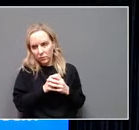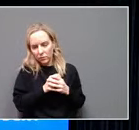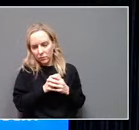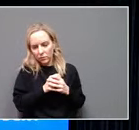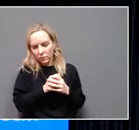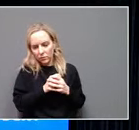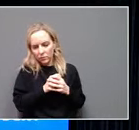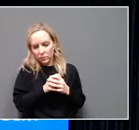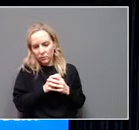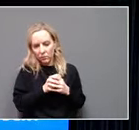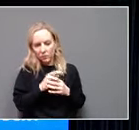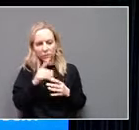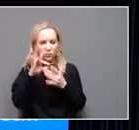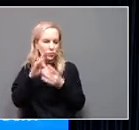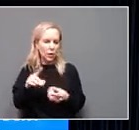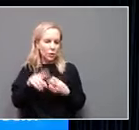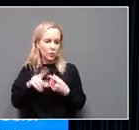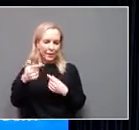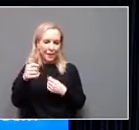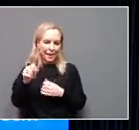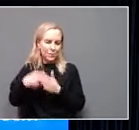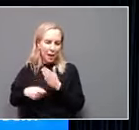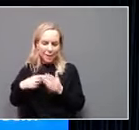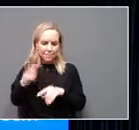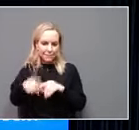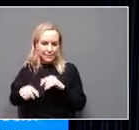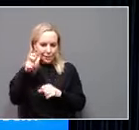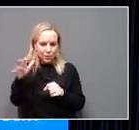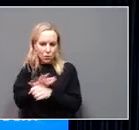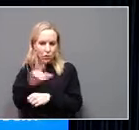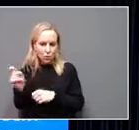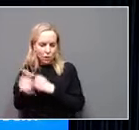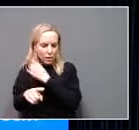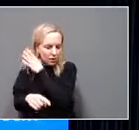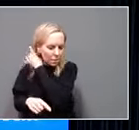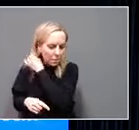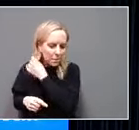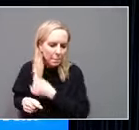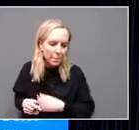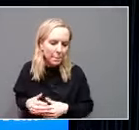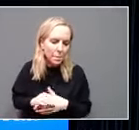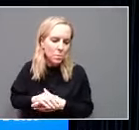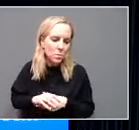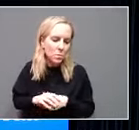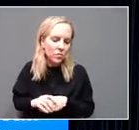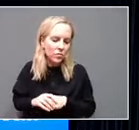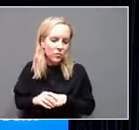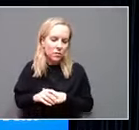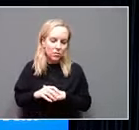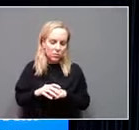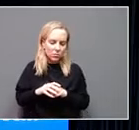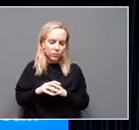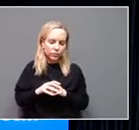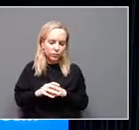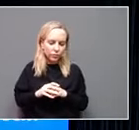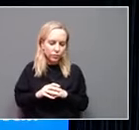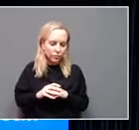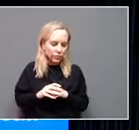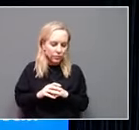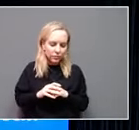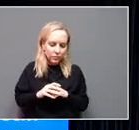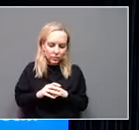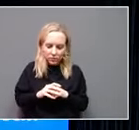gasoline prices, car taxes. But the reality is, as we're all seeing, it's not just affecting us at pumps anymore. It's now food and every item